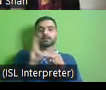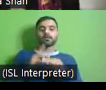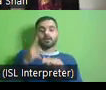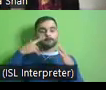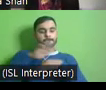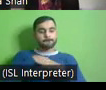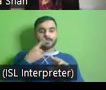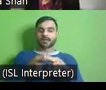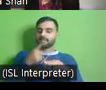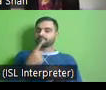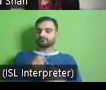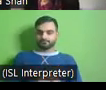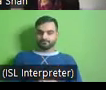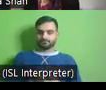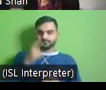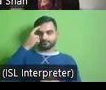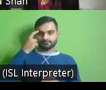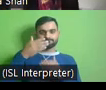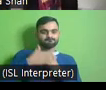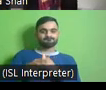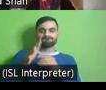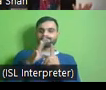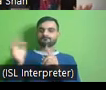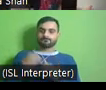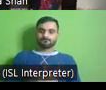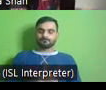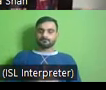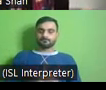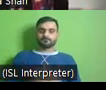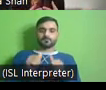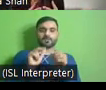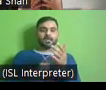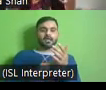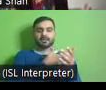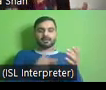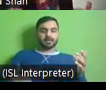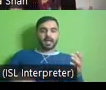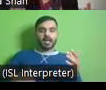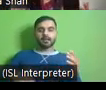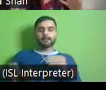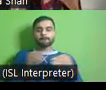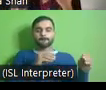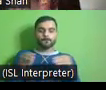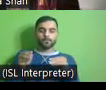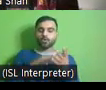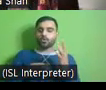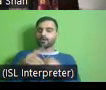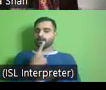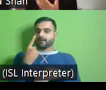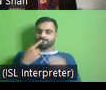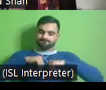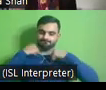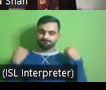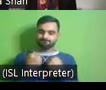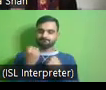and forest rights. We can think it through. So anti-caste movements will thus have to not only struggle